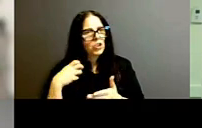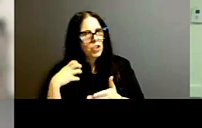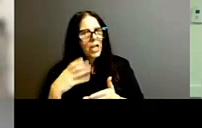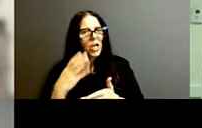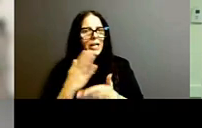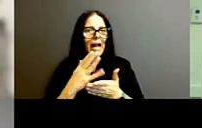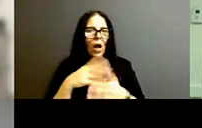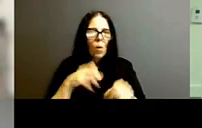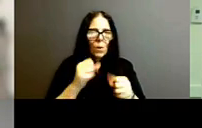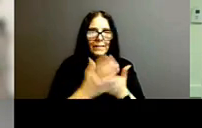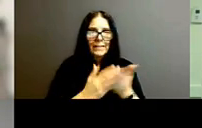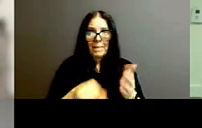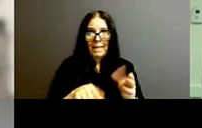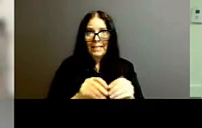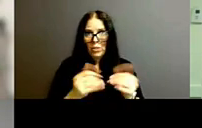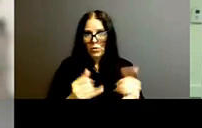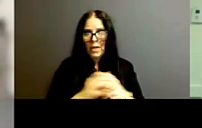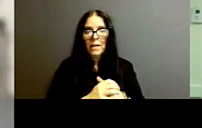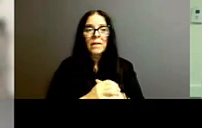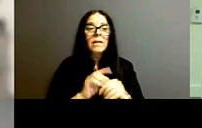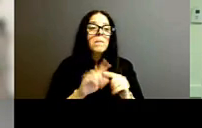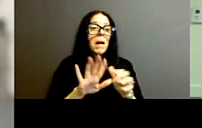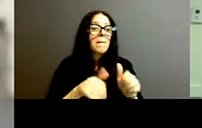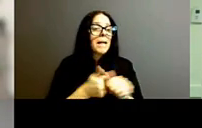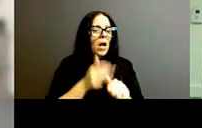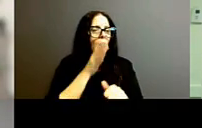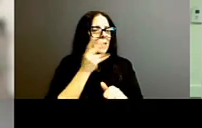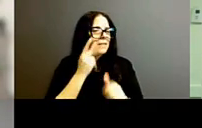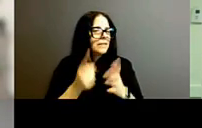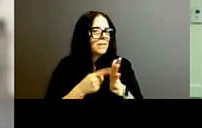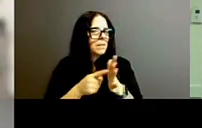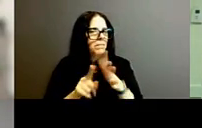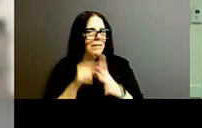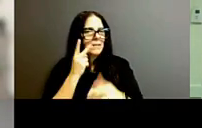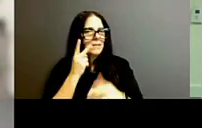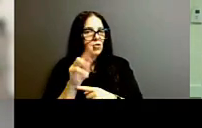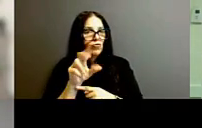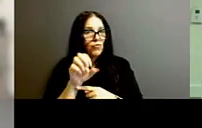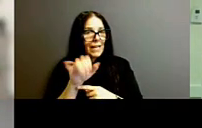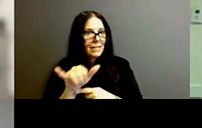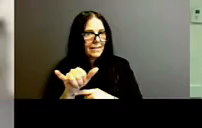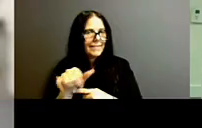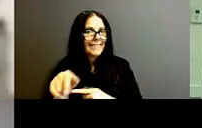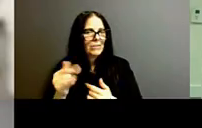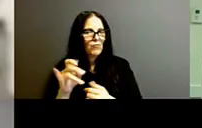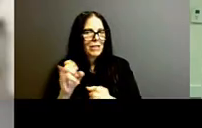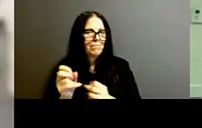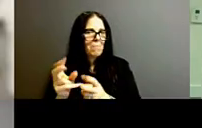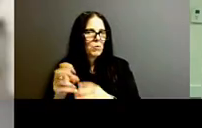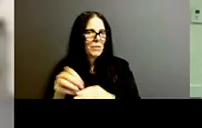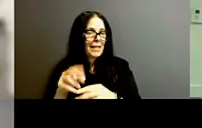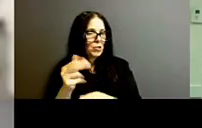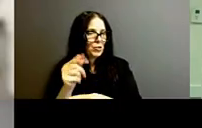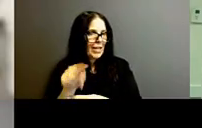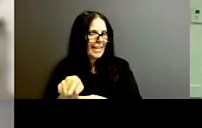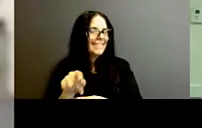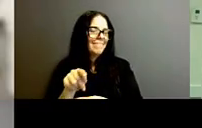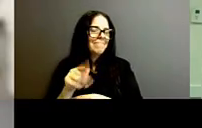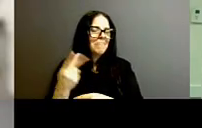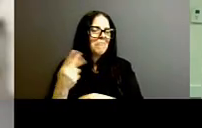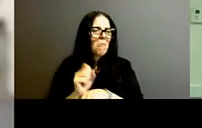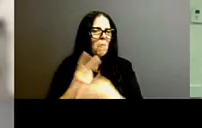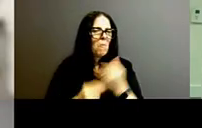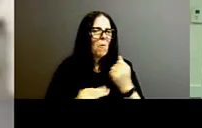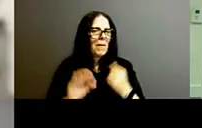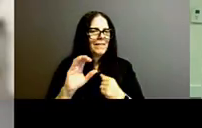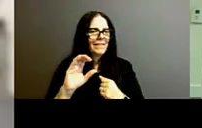session today. But behind the scenes, you may also see Tracy, and Tracy is posting some things in the chat. That's my colleague from AlphaPlus, who is a